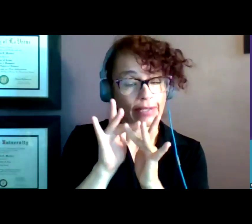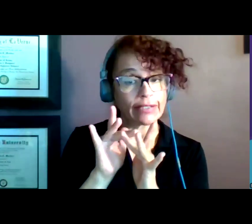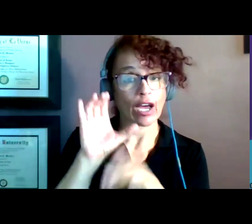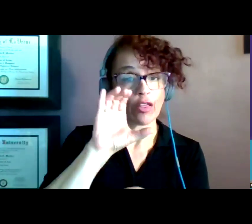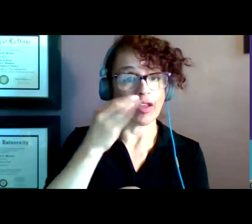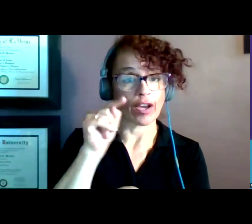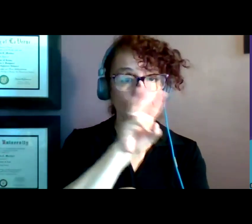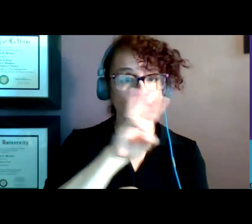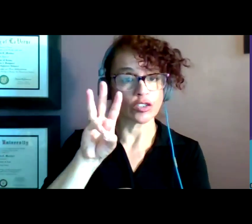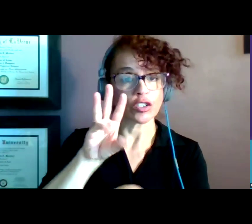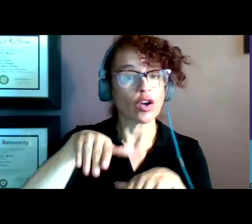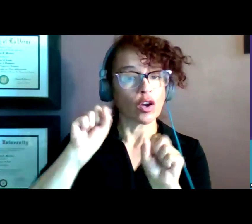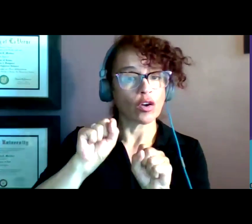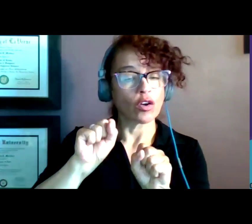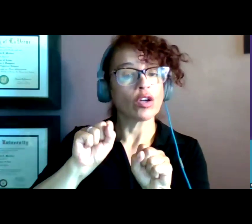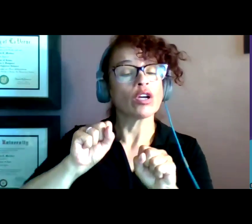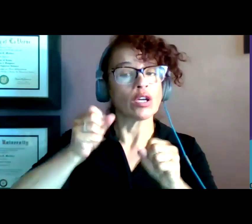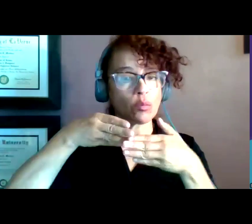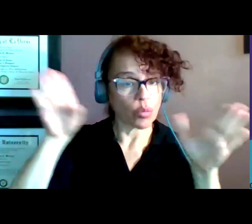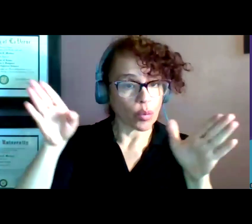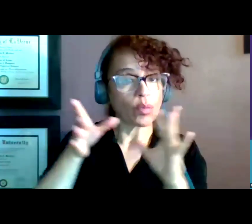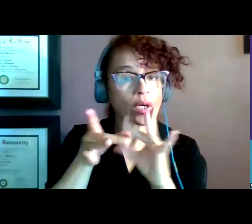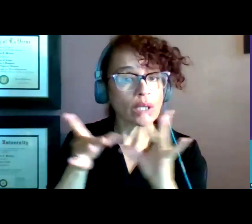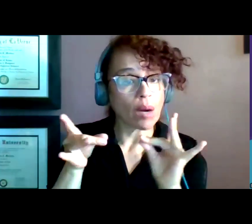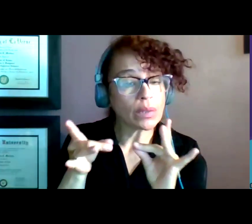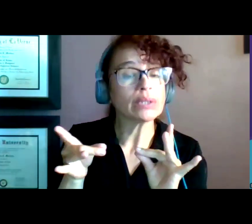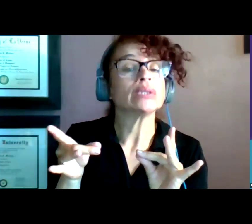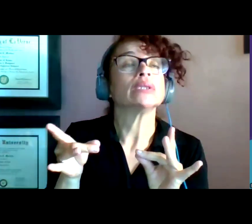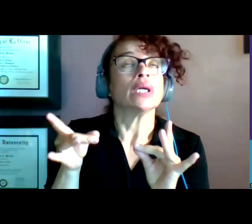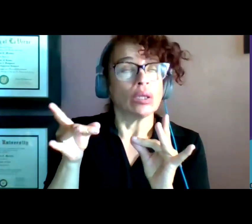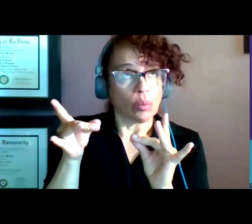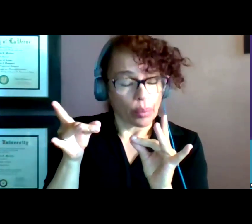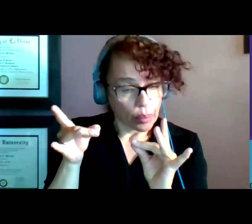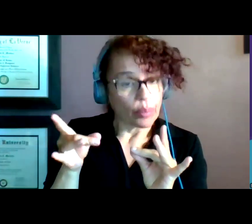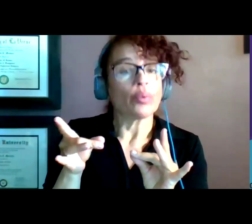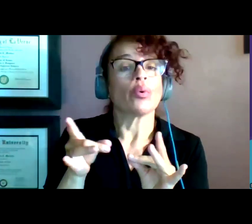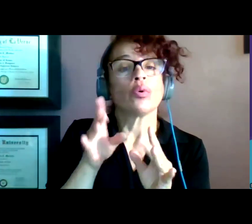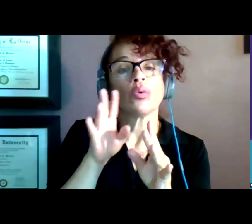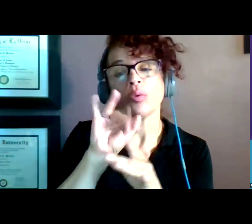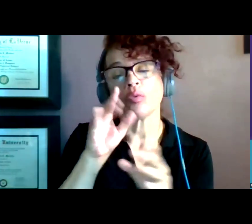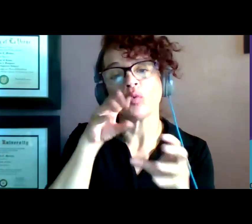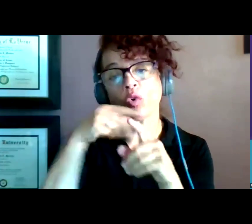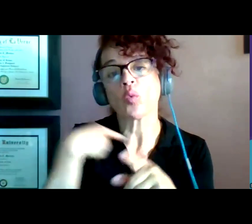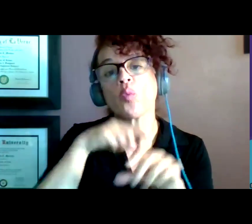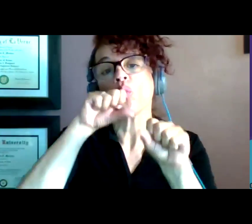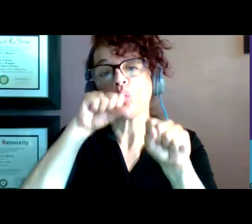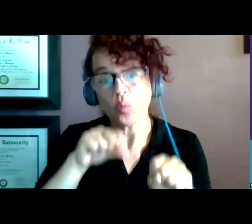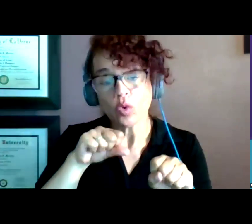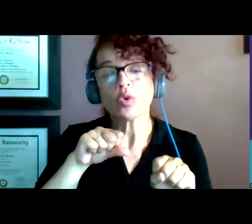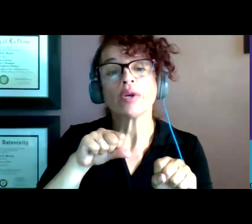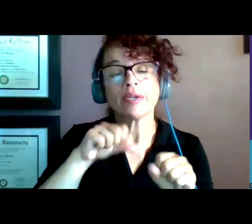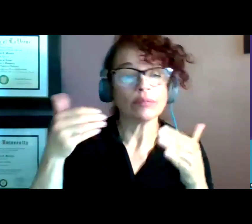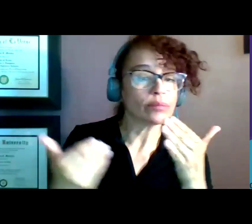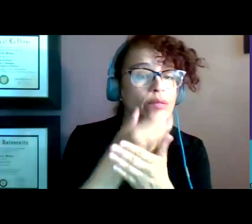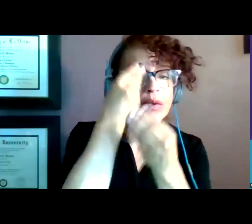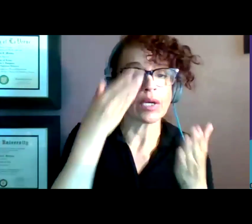chat. We will take in all of that public comment, integrate it where we can, and we will update